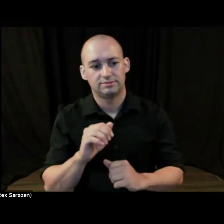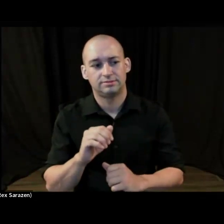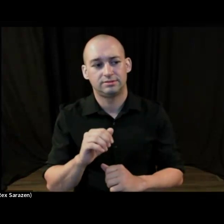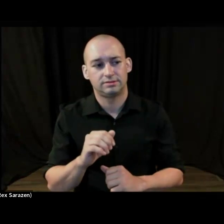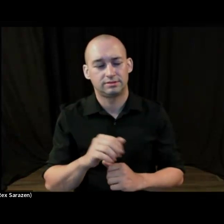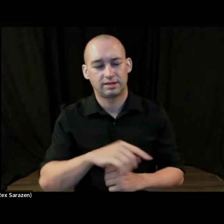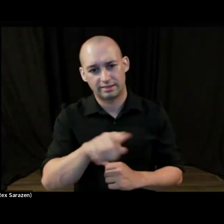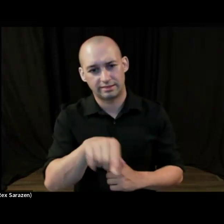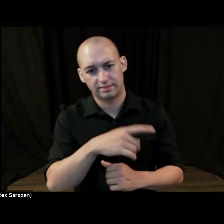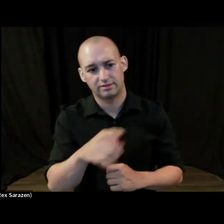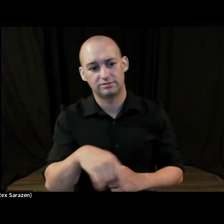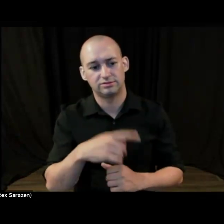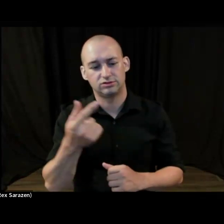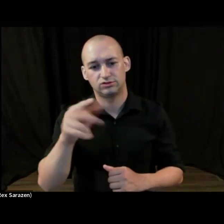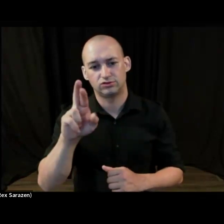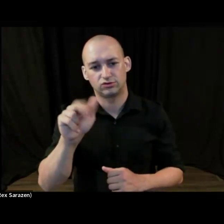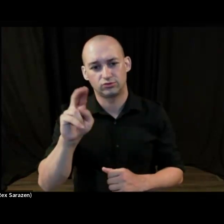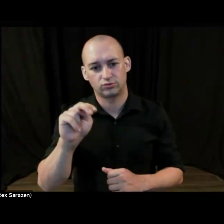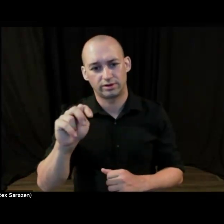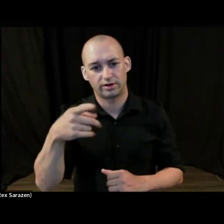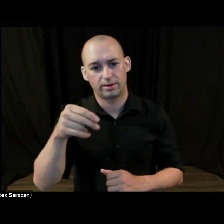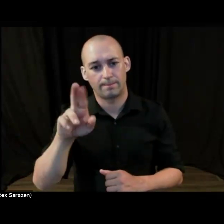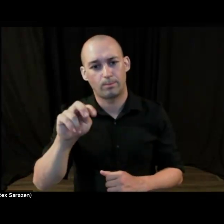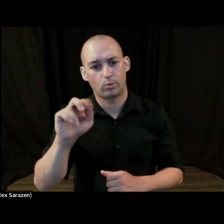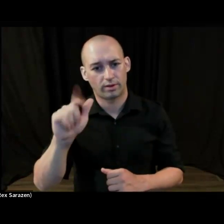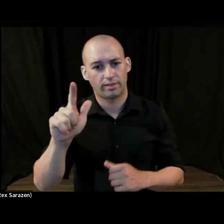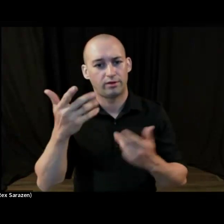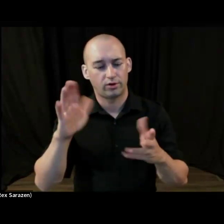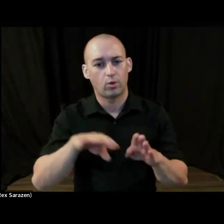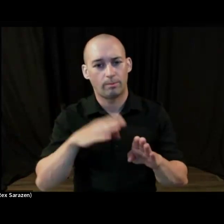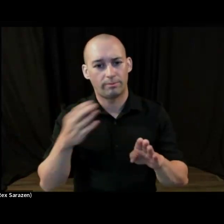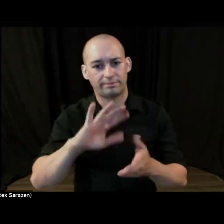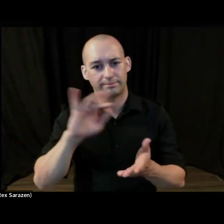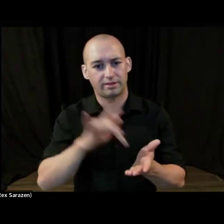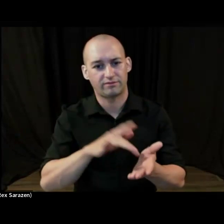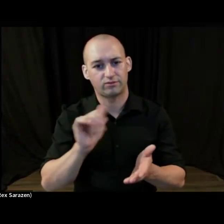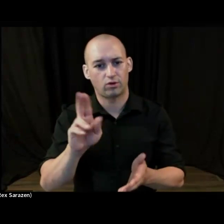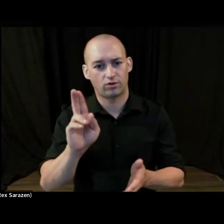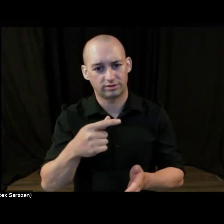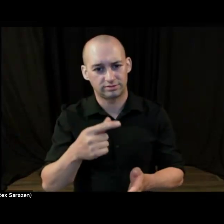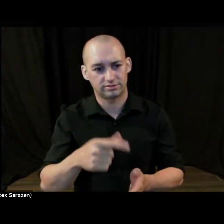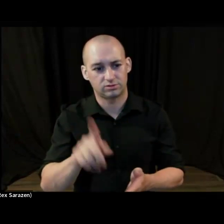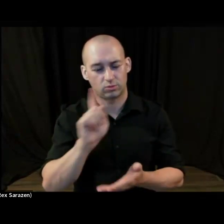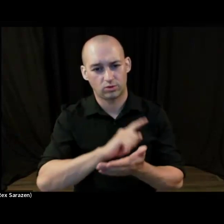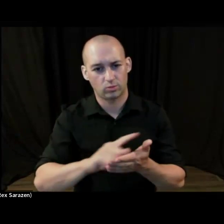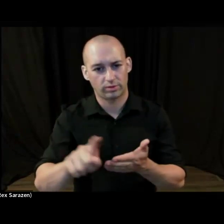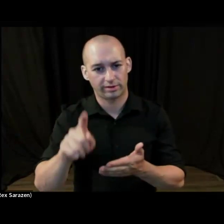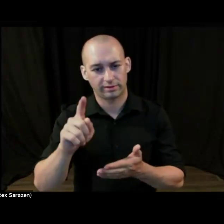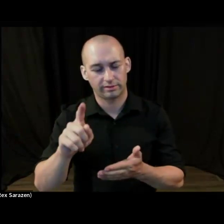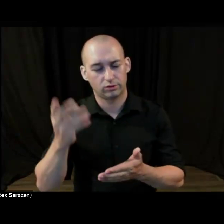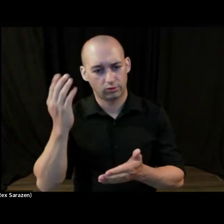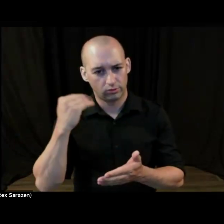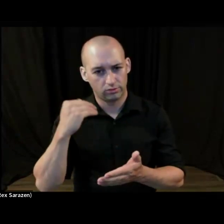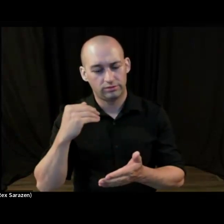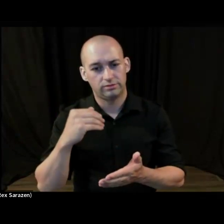There is a grant portal that opened in mid-August, I think a week and a half ago. And